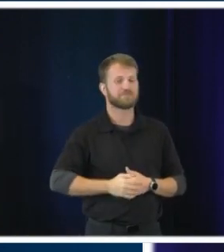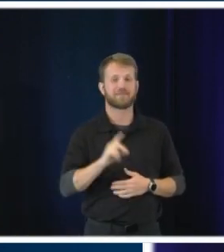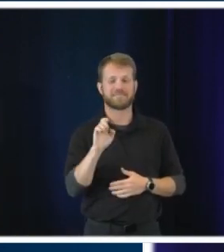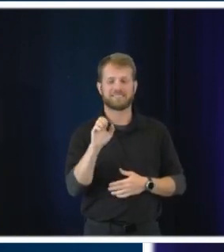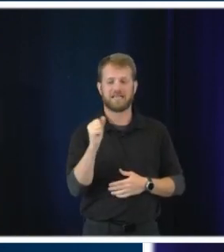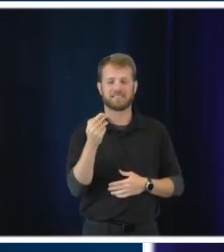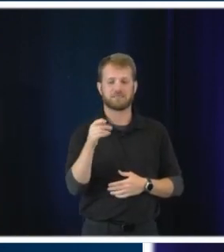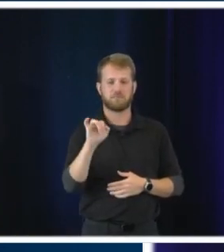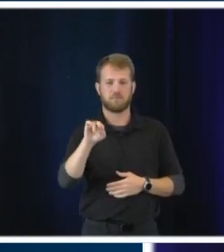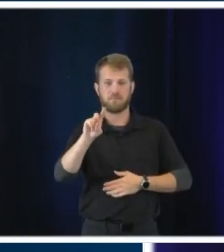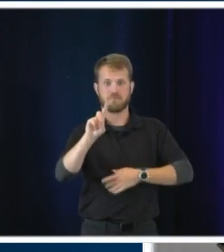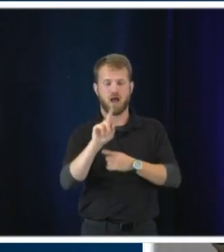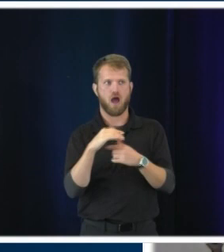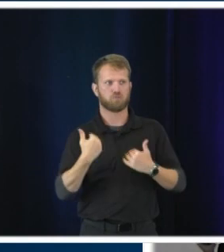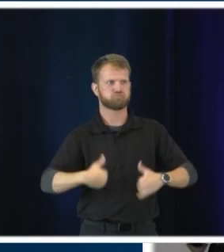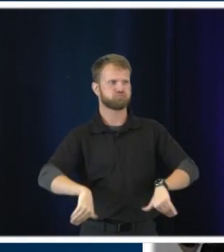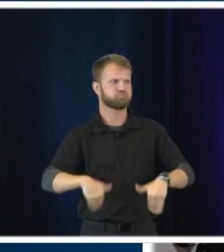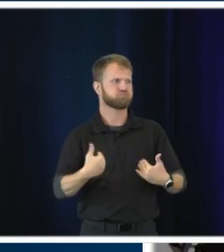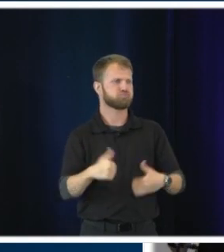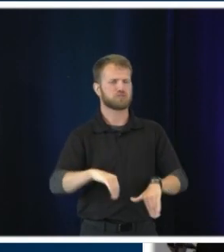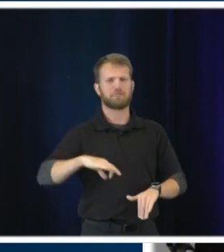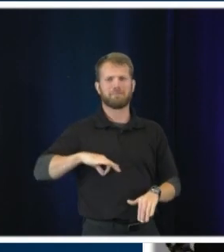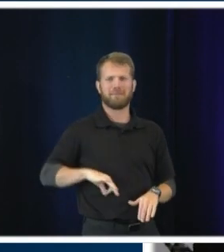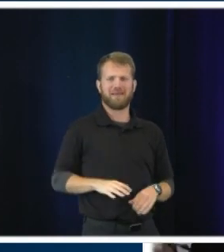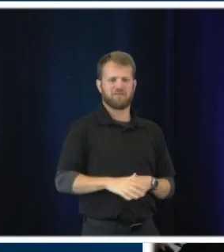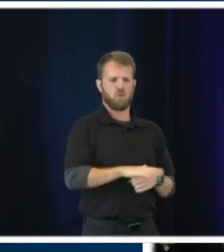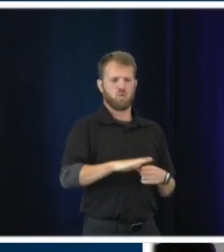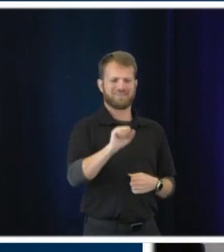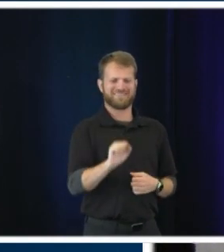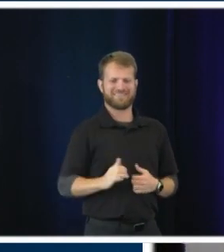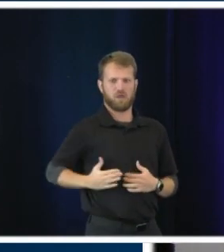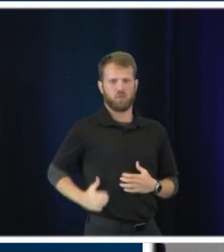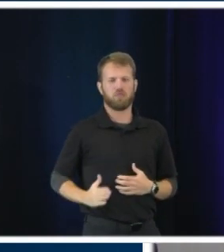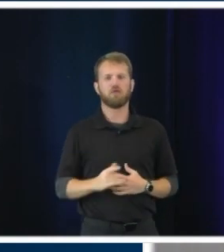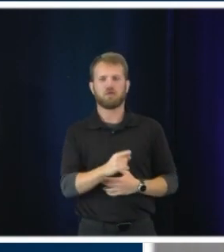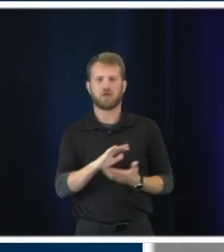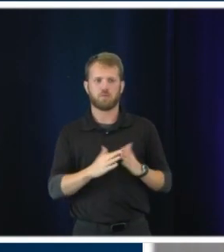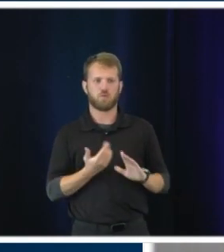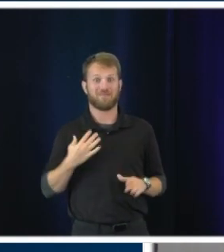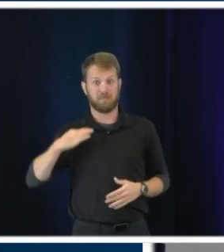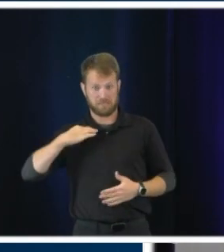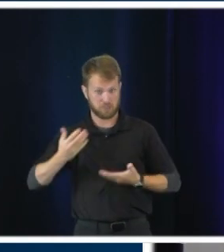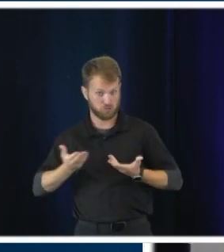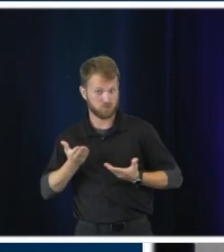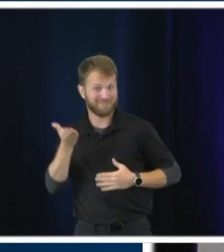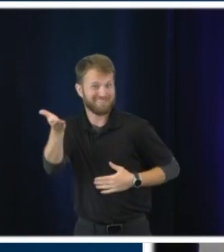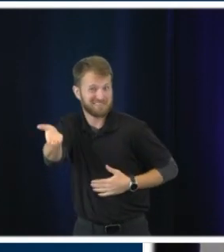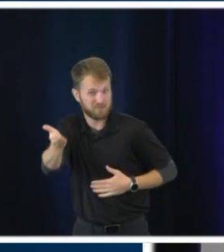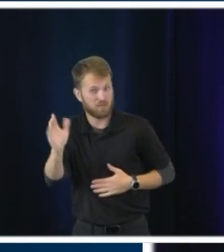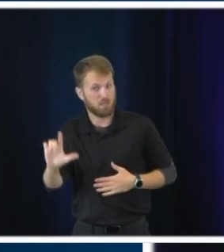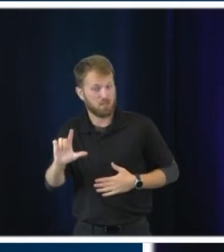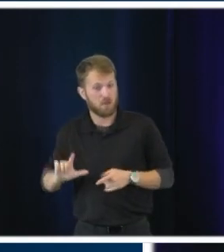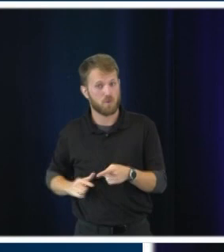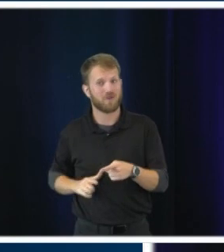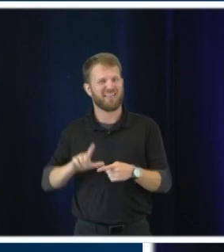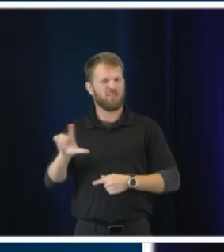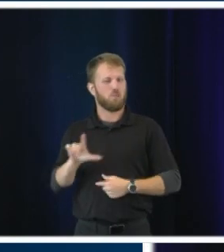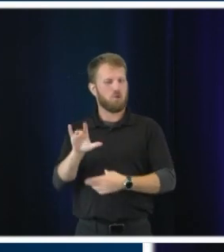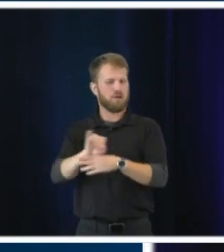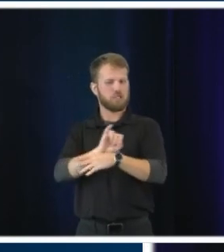Desmond has tremendously benefited the Southside community through volunteer service at the library. As a library intern,